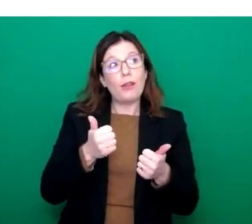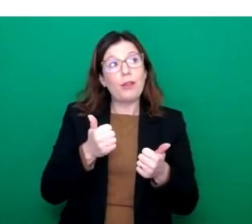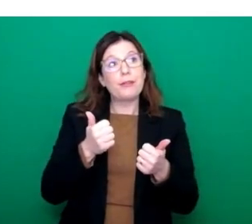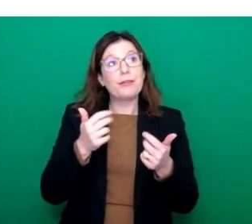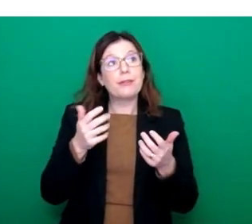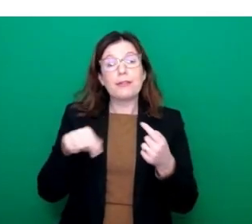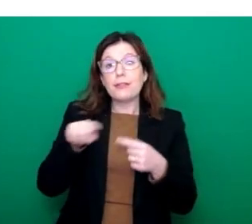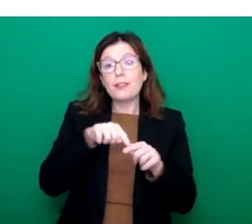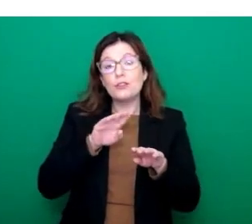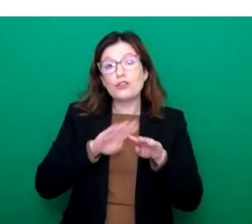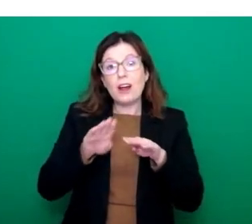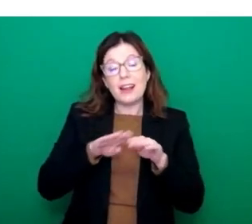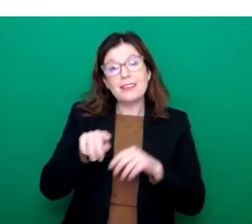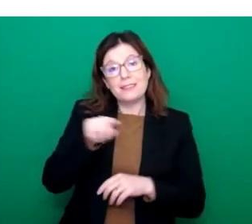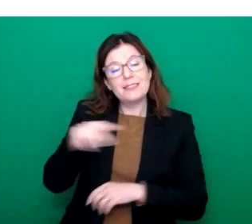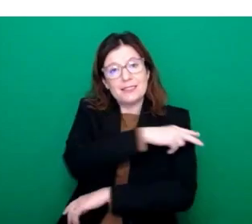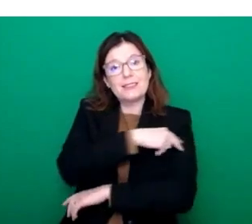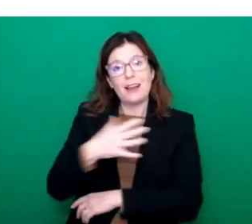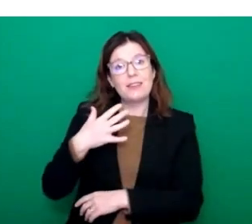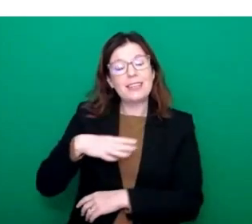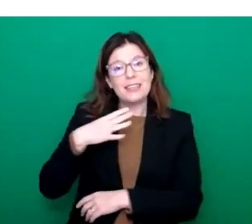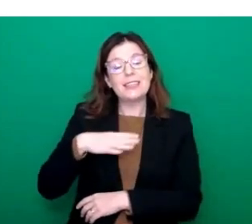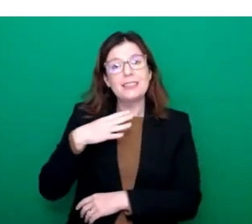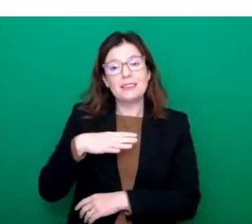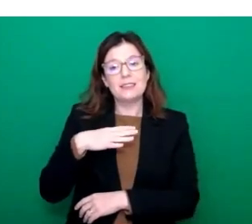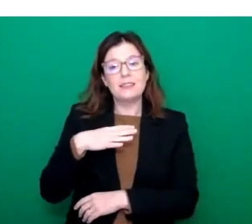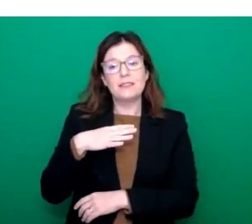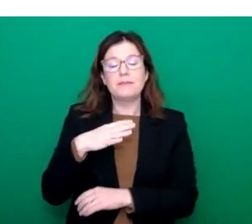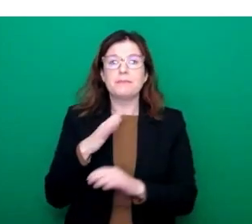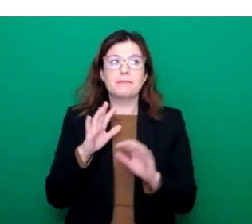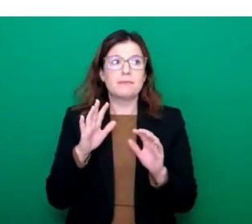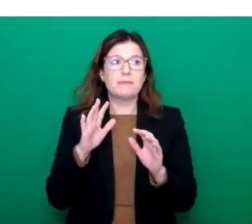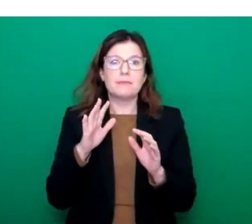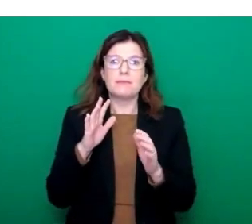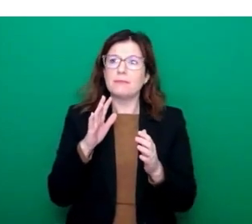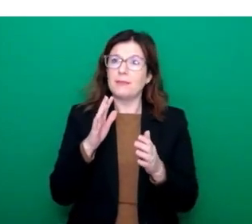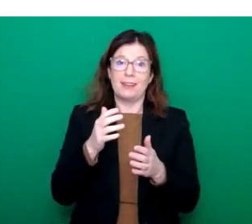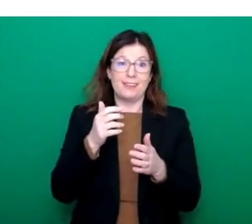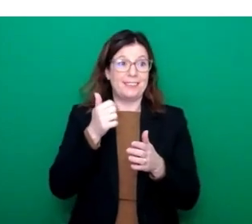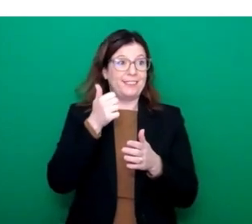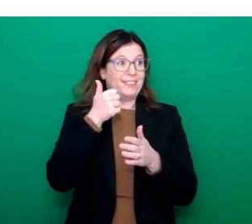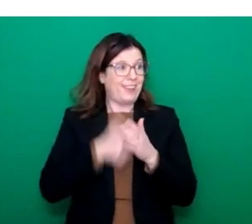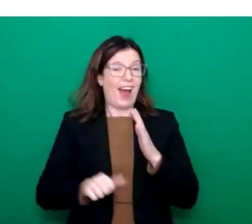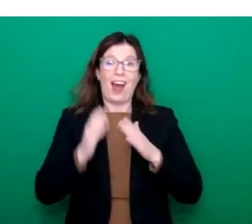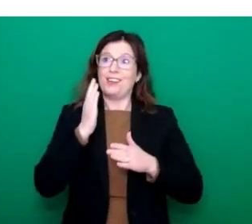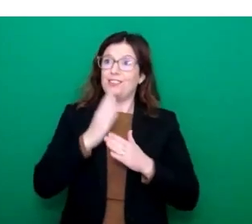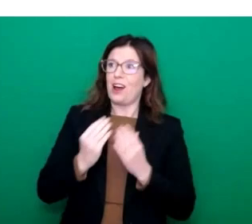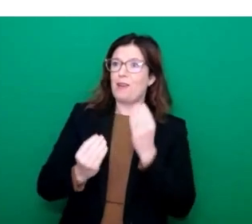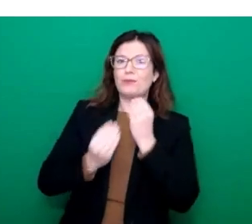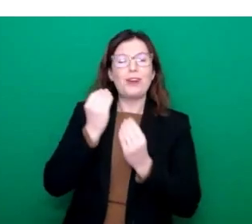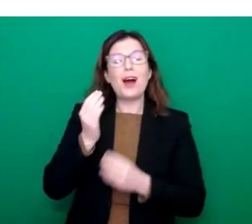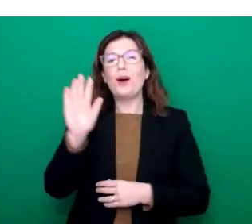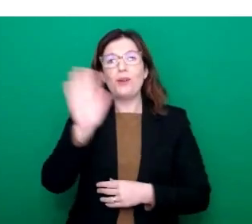for staff, and not just training at the outset, but training as a